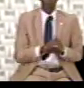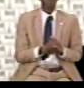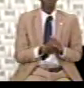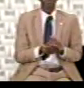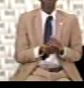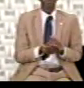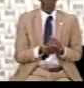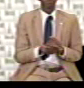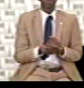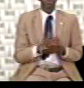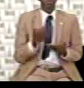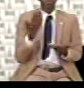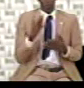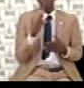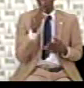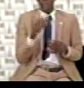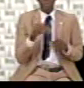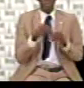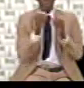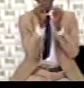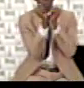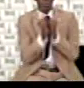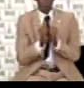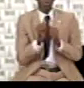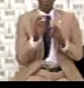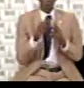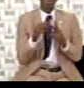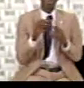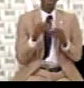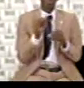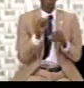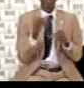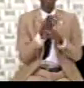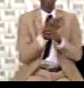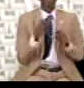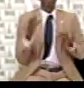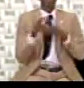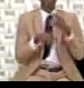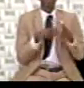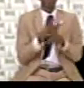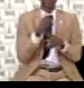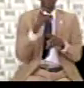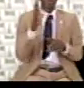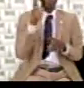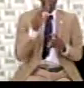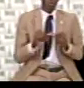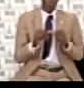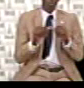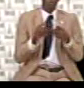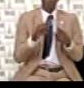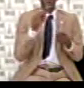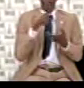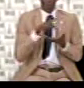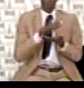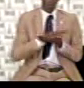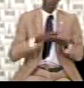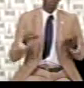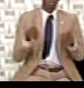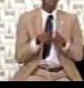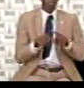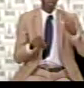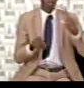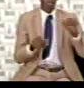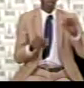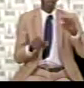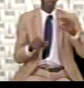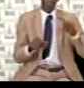whether in captivity or in the free world, you remain pure. Like Daniel,